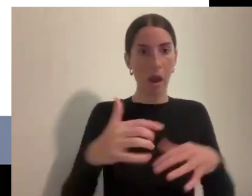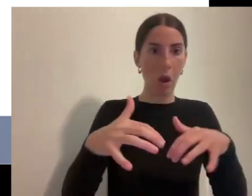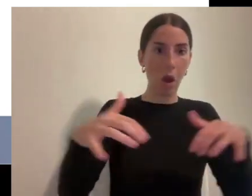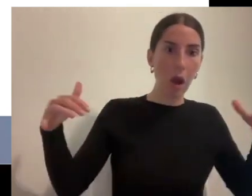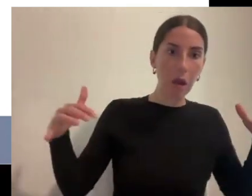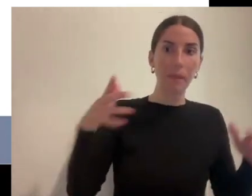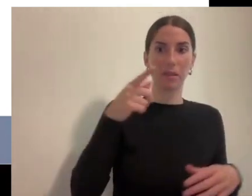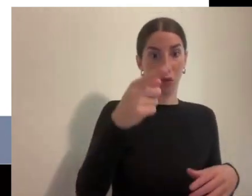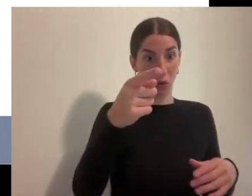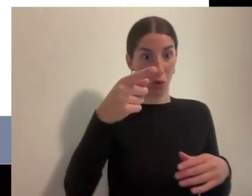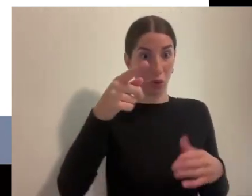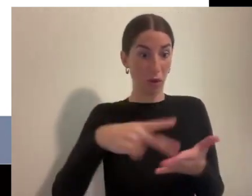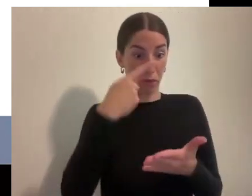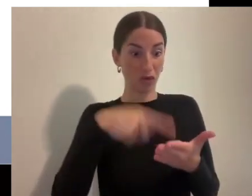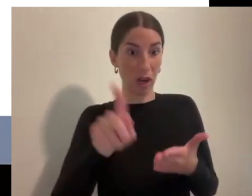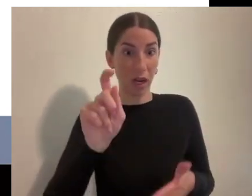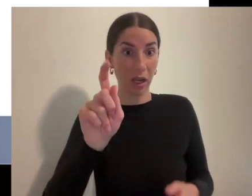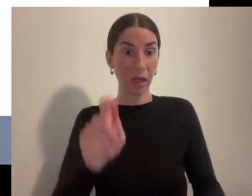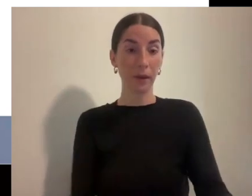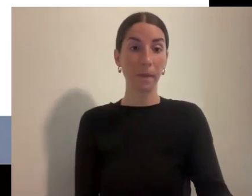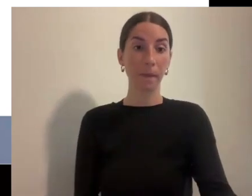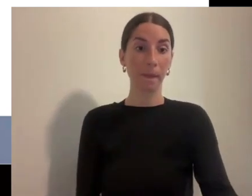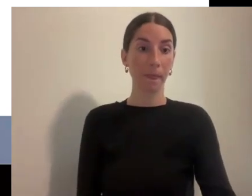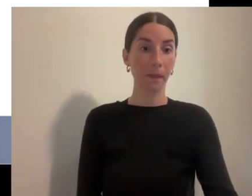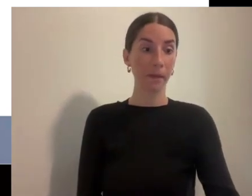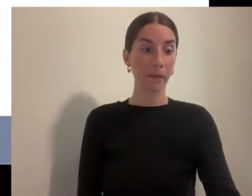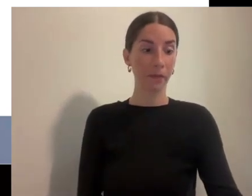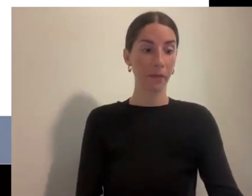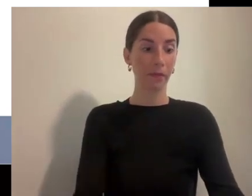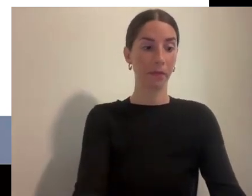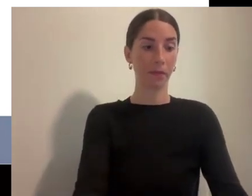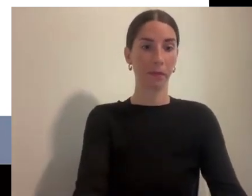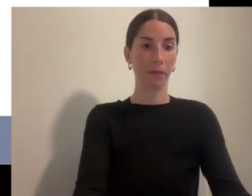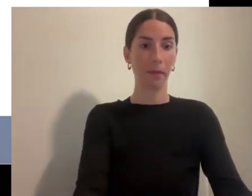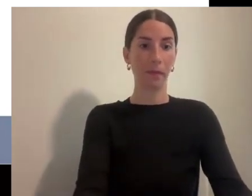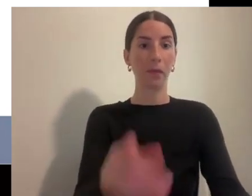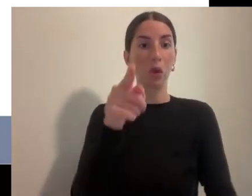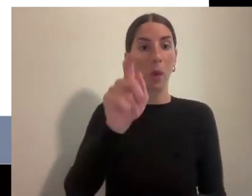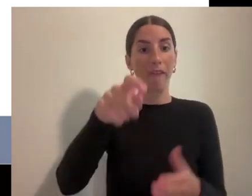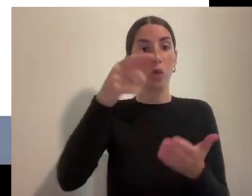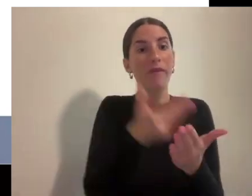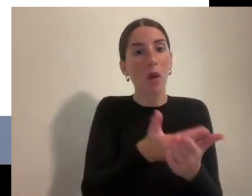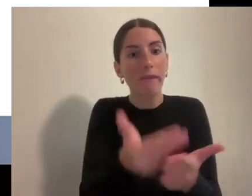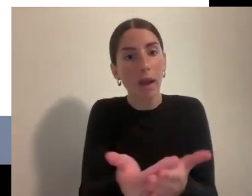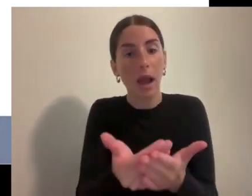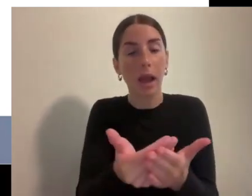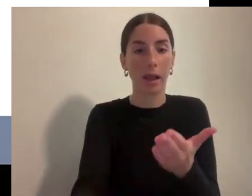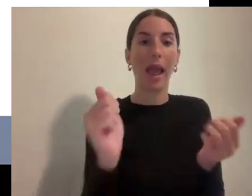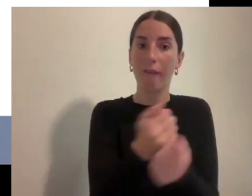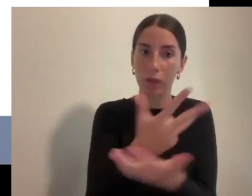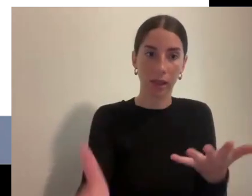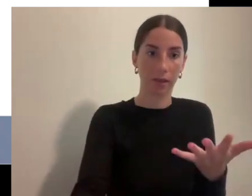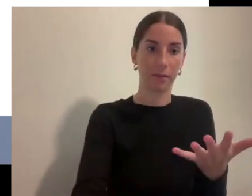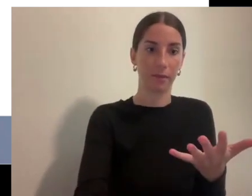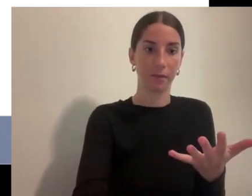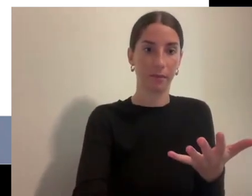the results? Yes, yes, Brenda. And not only spot check, but you need to verify and validate everything